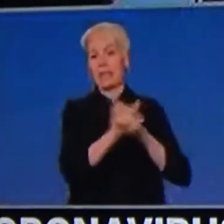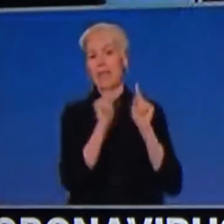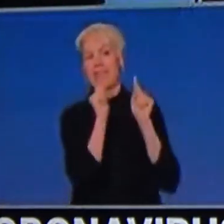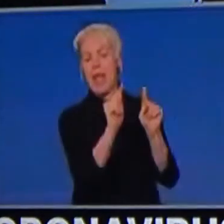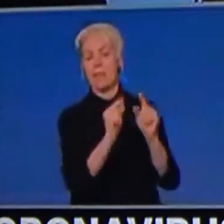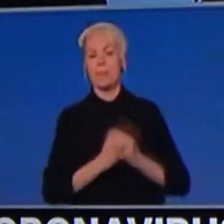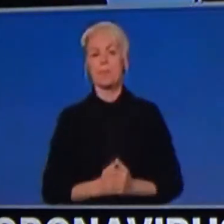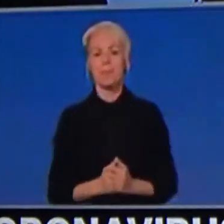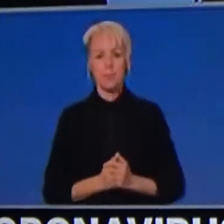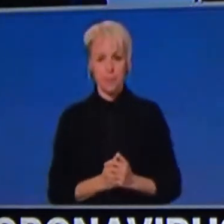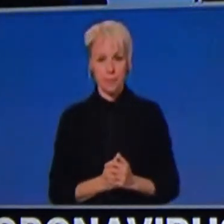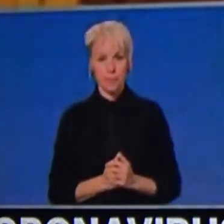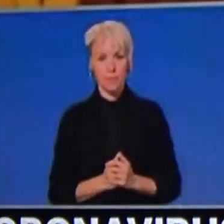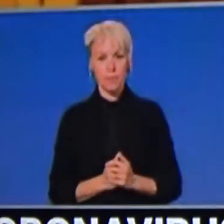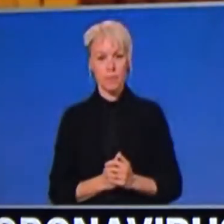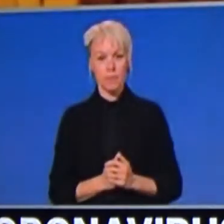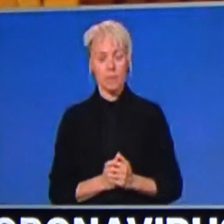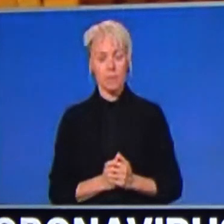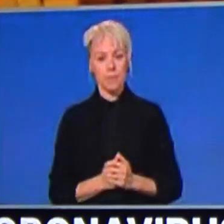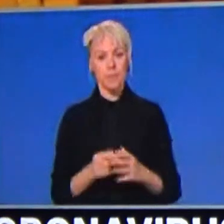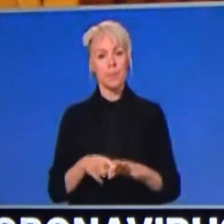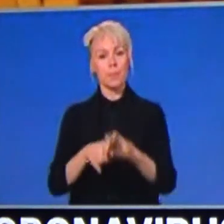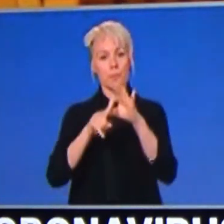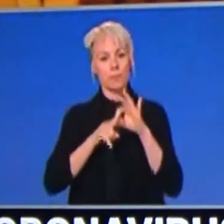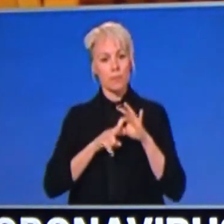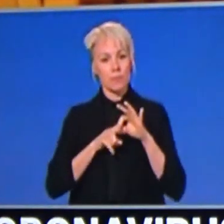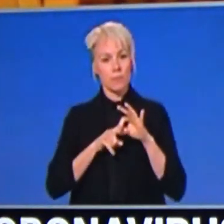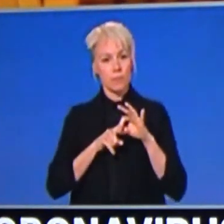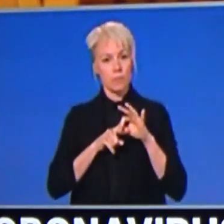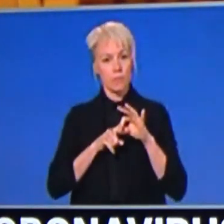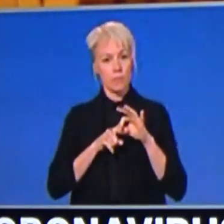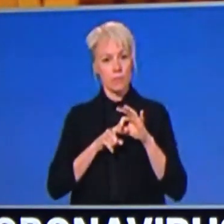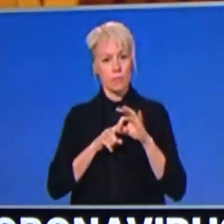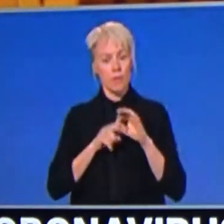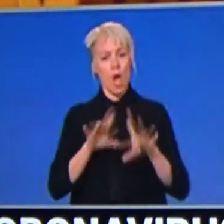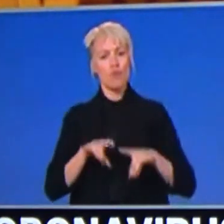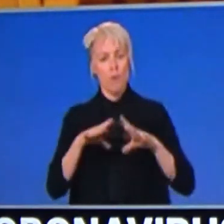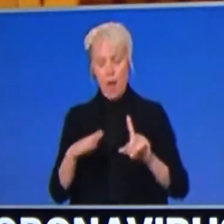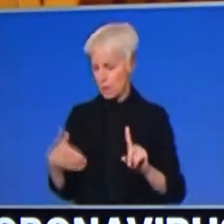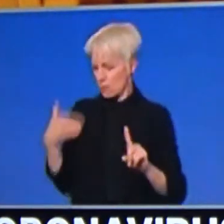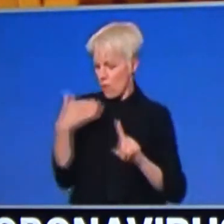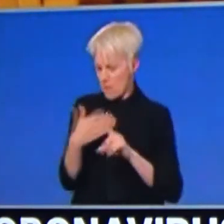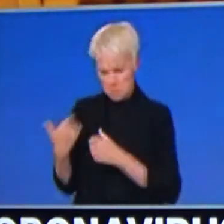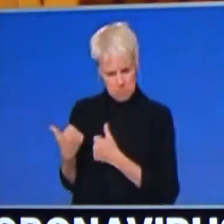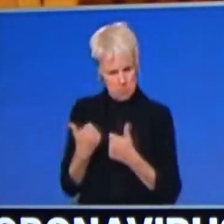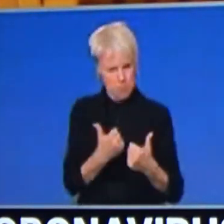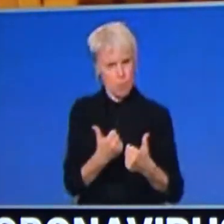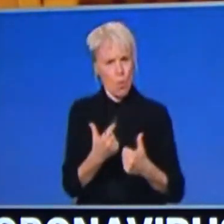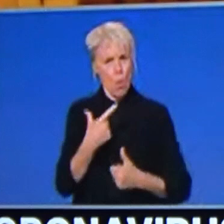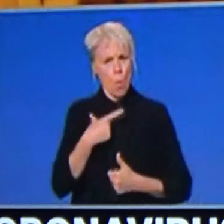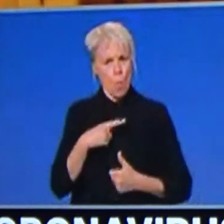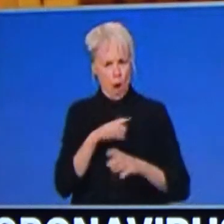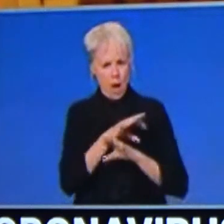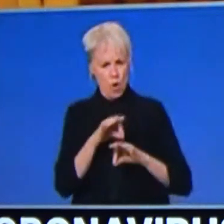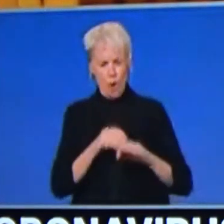Why is Australia not trying to eradicate the virus, given our progress has been so strong? And if we're not at the New Zealand end of the scale yet, is